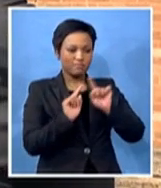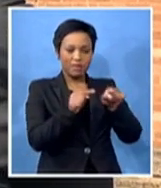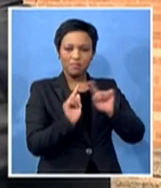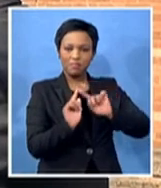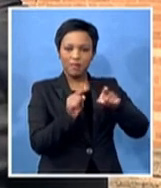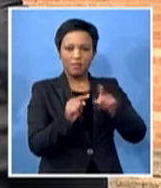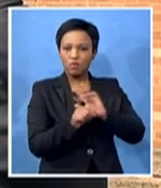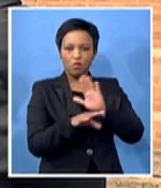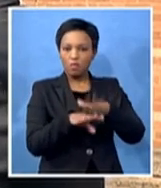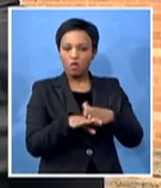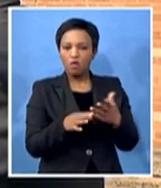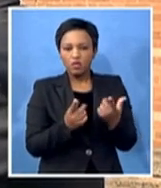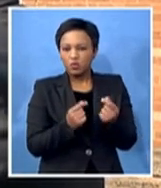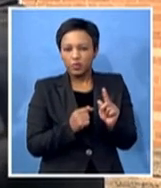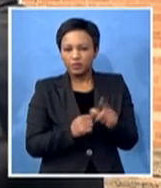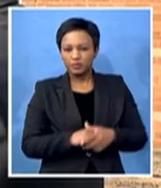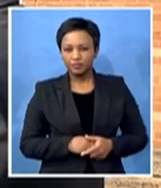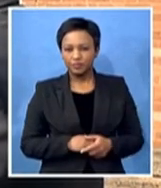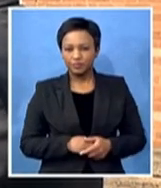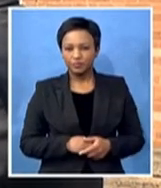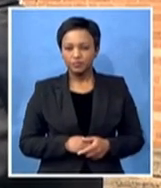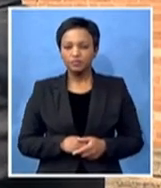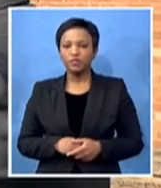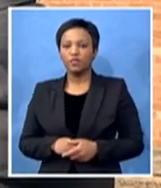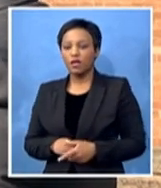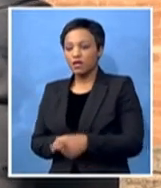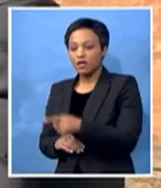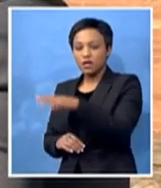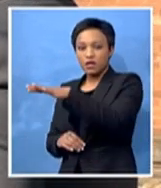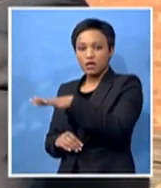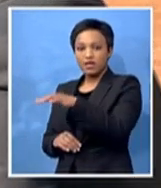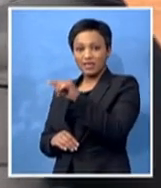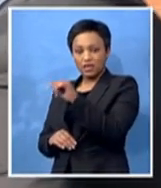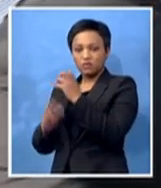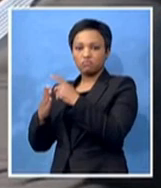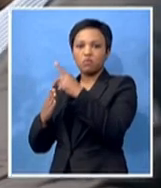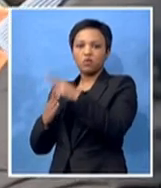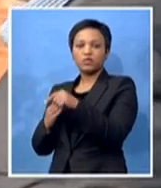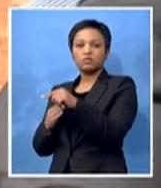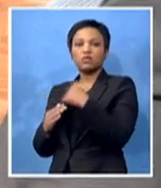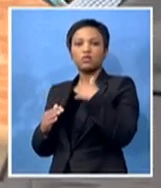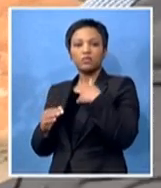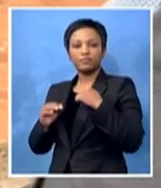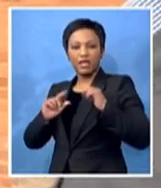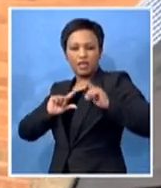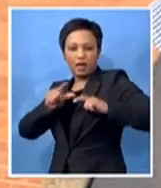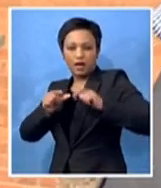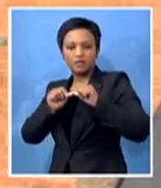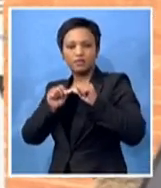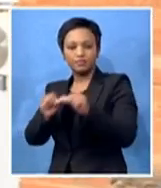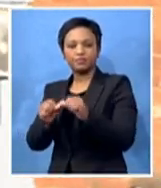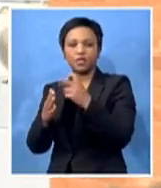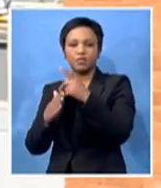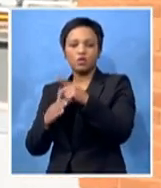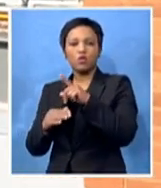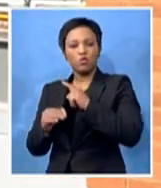legacy projects, and we would want to applaud the department. We've built a new building, and what is going to happen